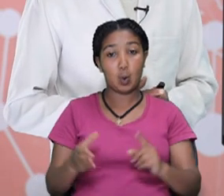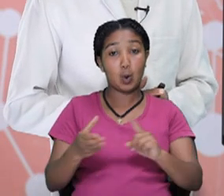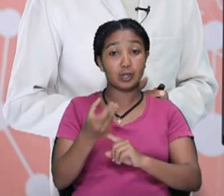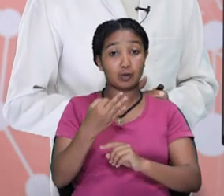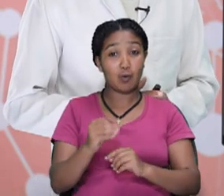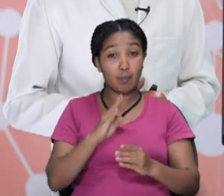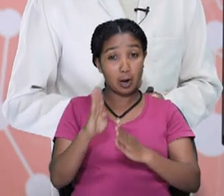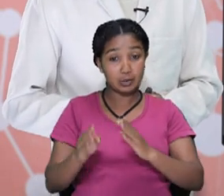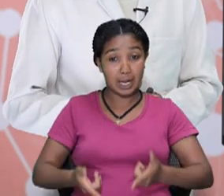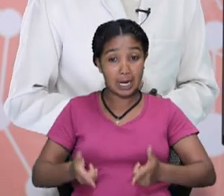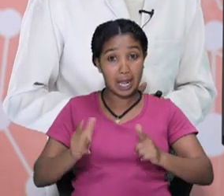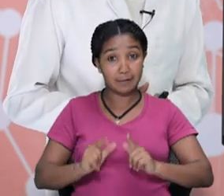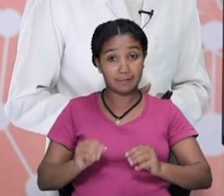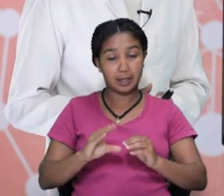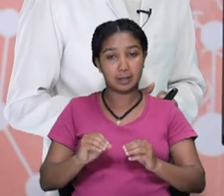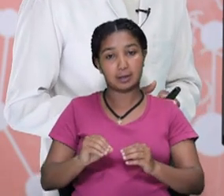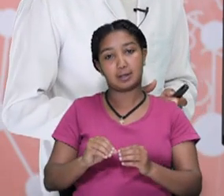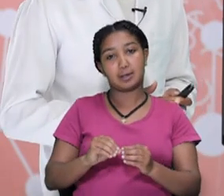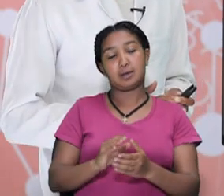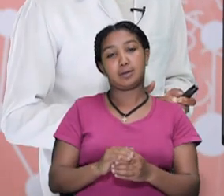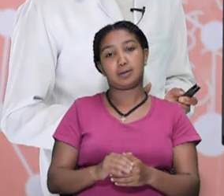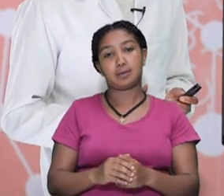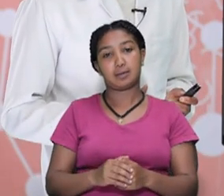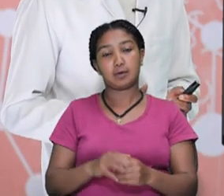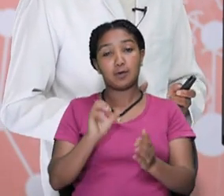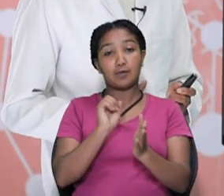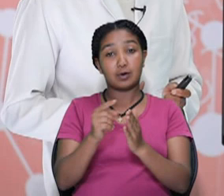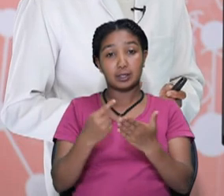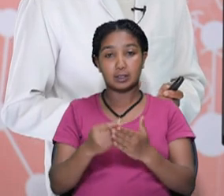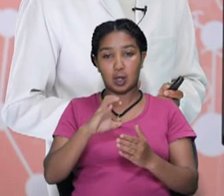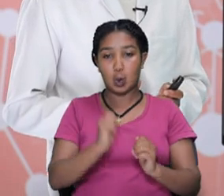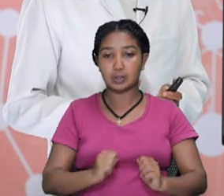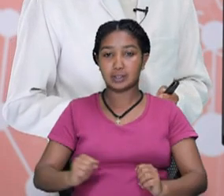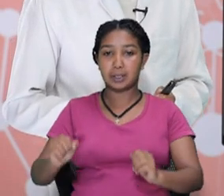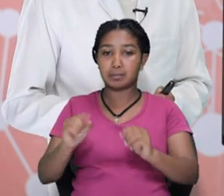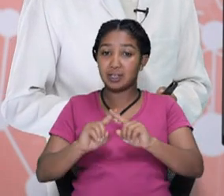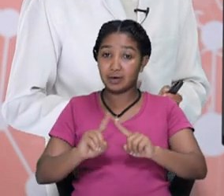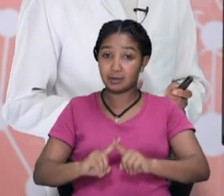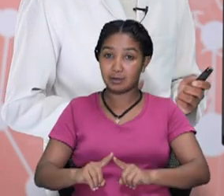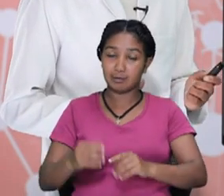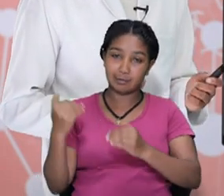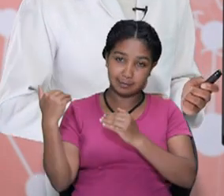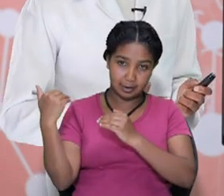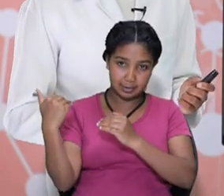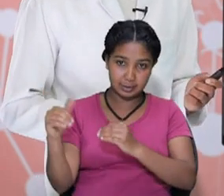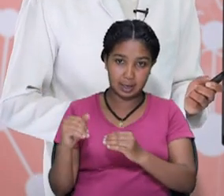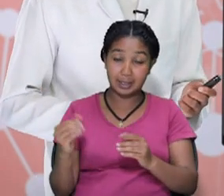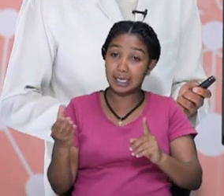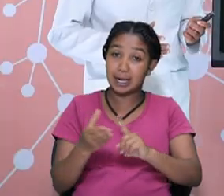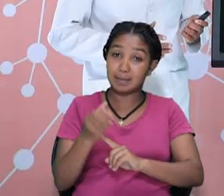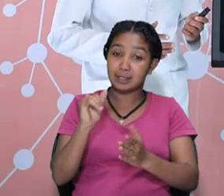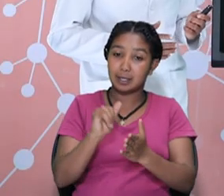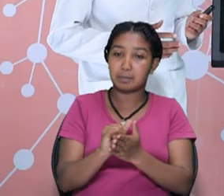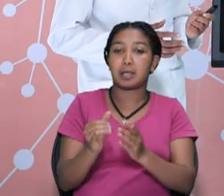content of biological life and elements. For this, ecosystems greatly different in size and elements